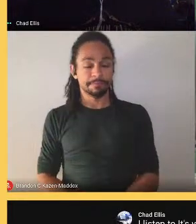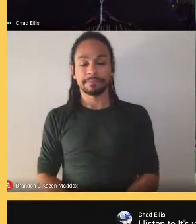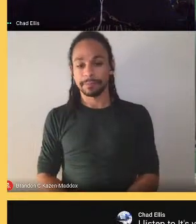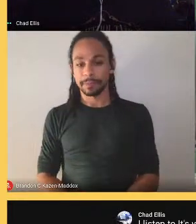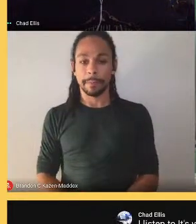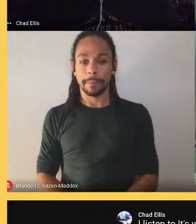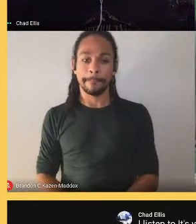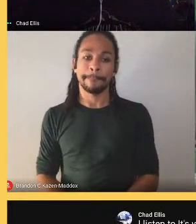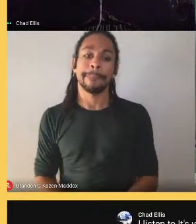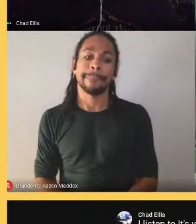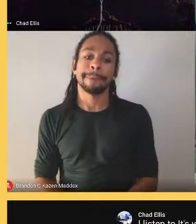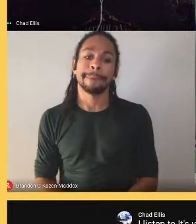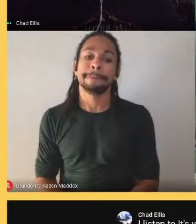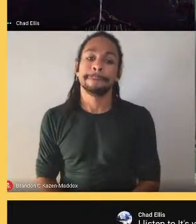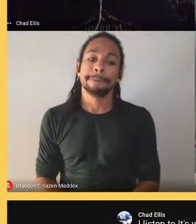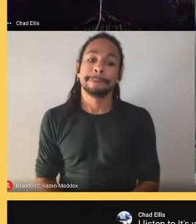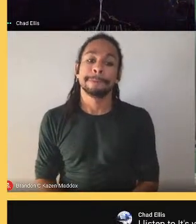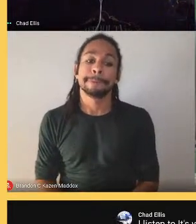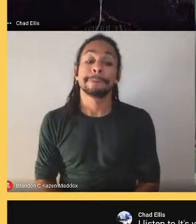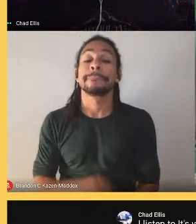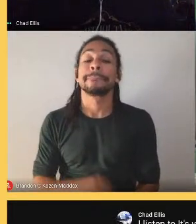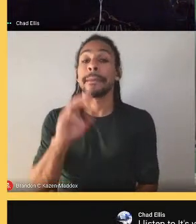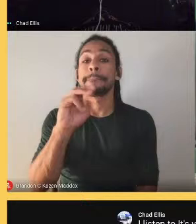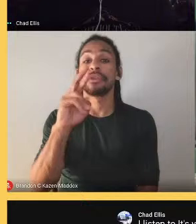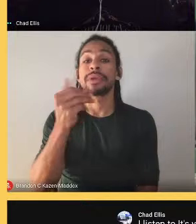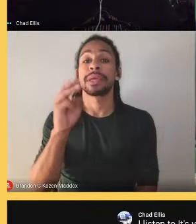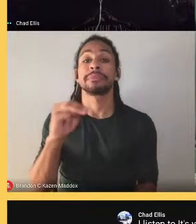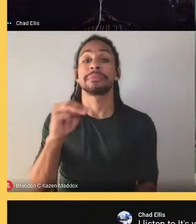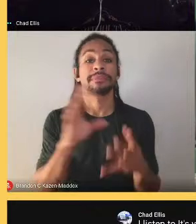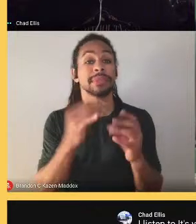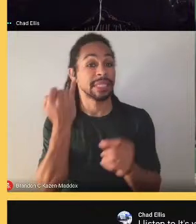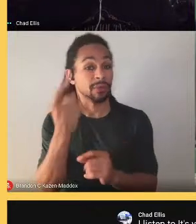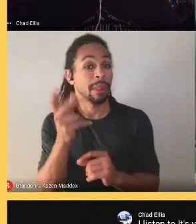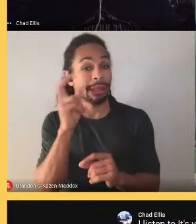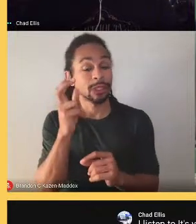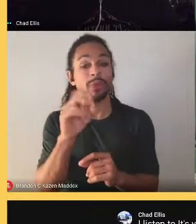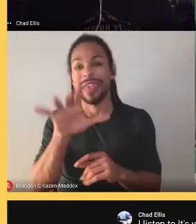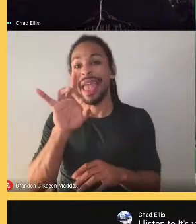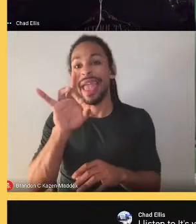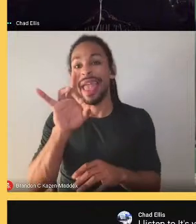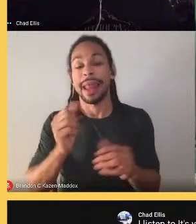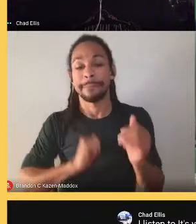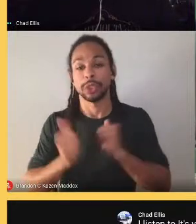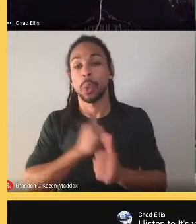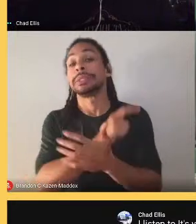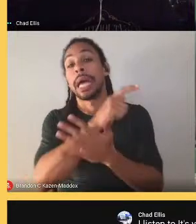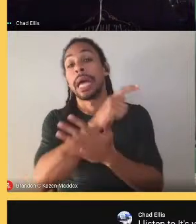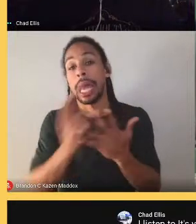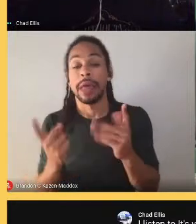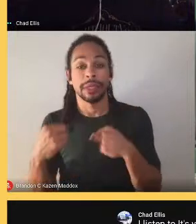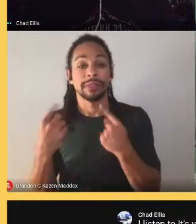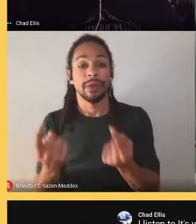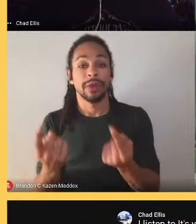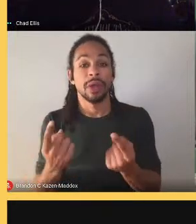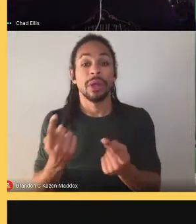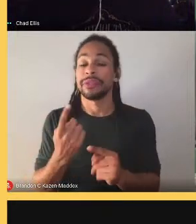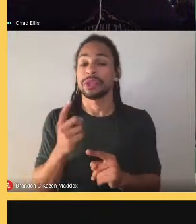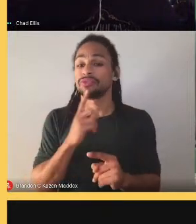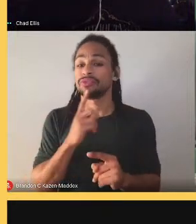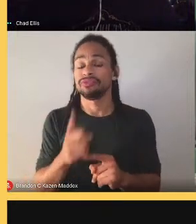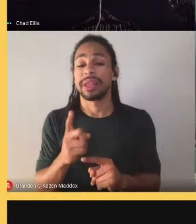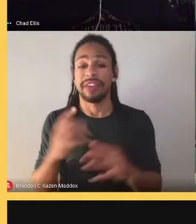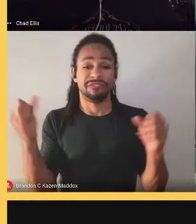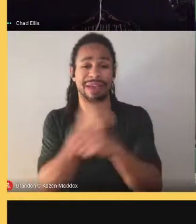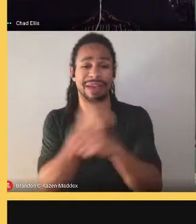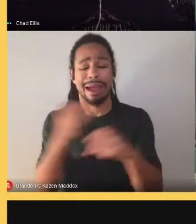if you've listened to the 8 episodes so far, there is little to no combat in it. In fact, you start to